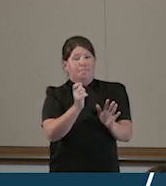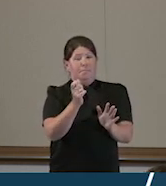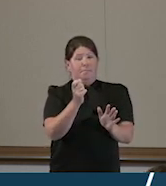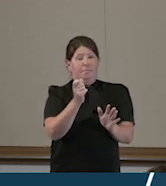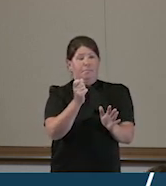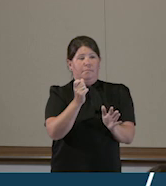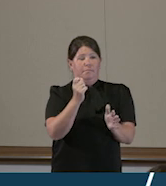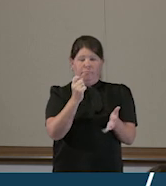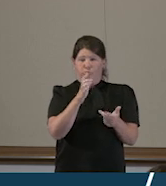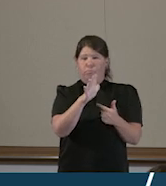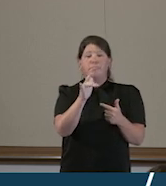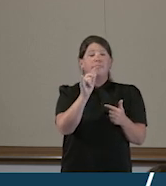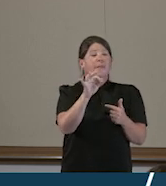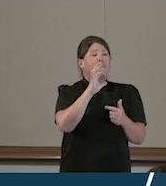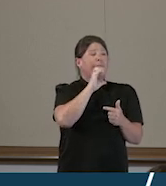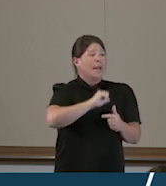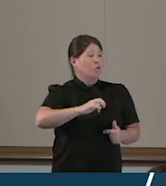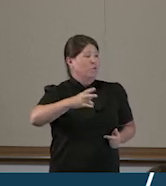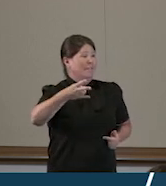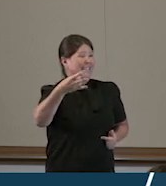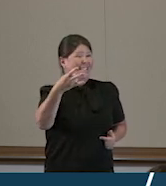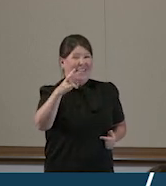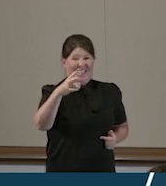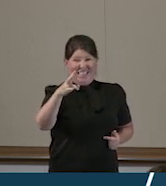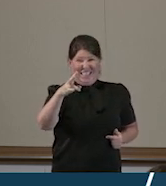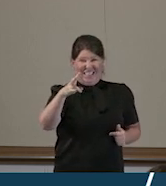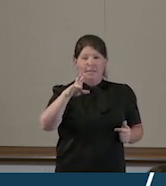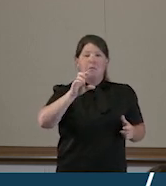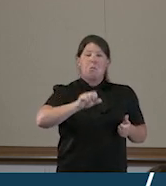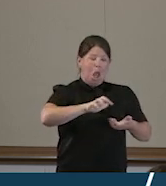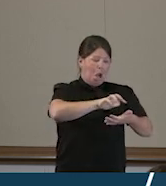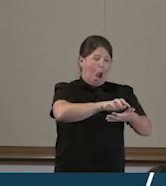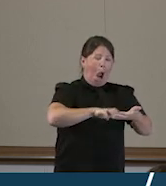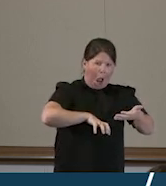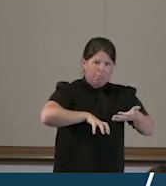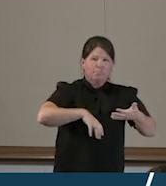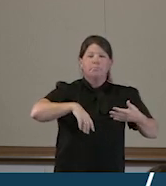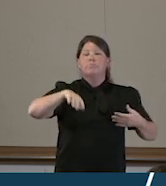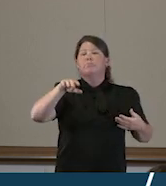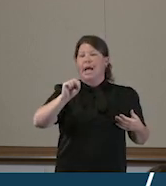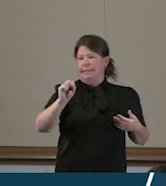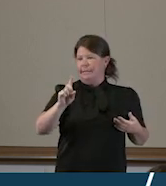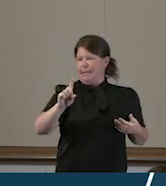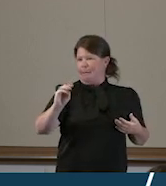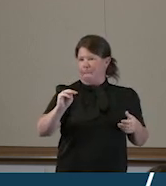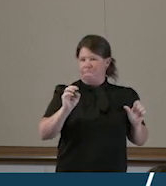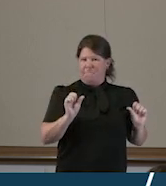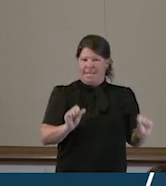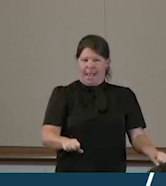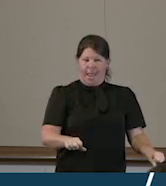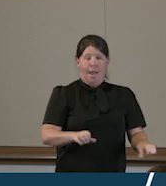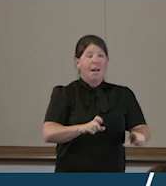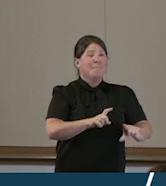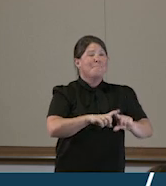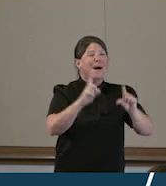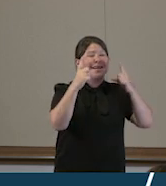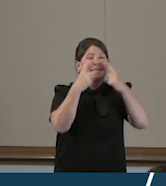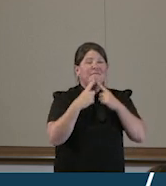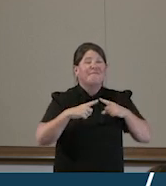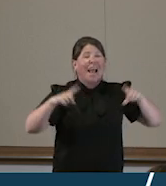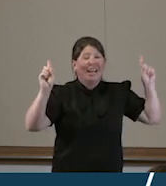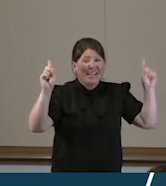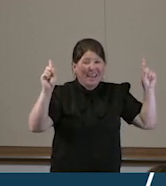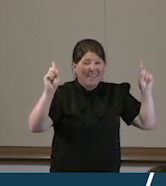draft an SDM agreement, but in order for your SDM agreement to be effective and be signed, you have to wait to sign it until you're